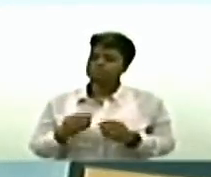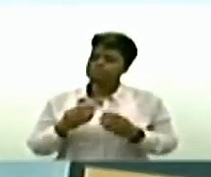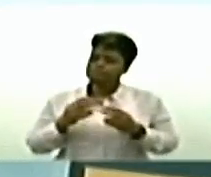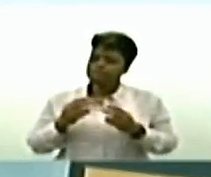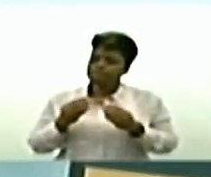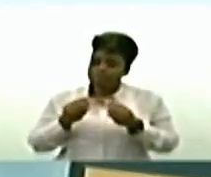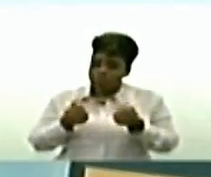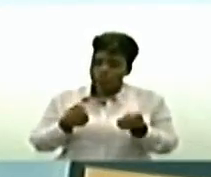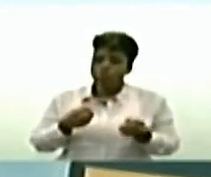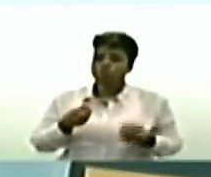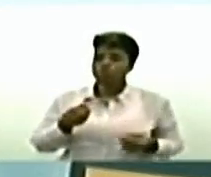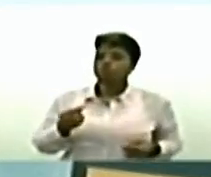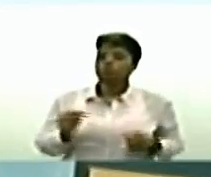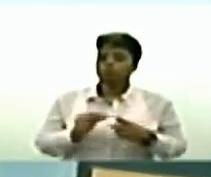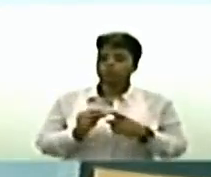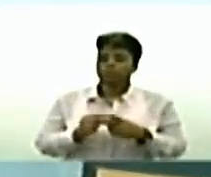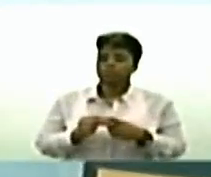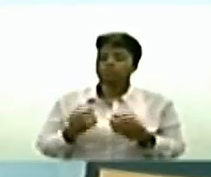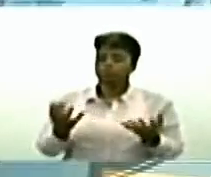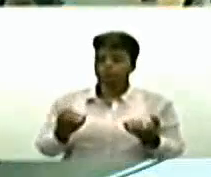want to commend this bill for its second reading.